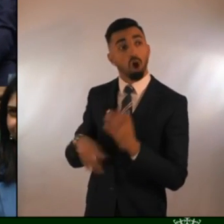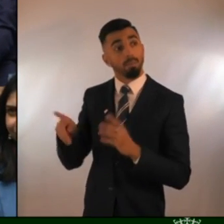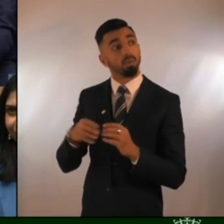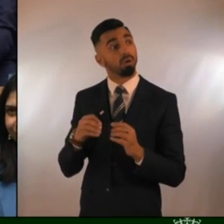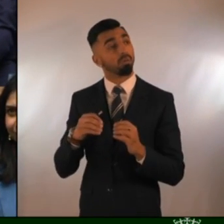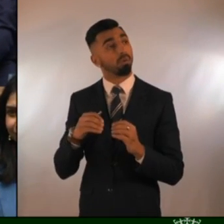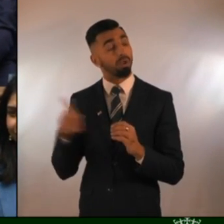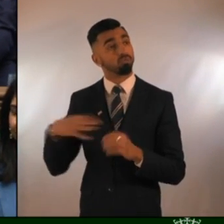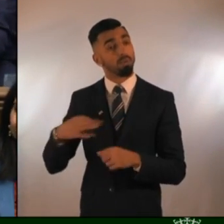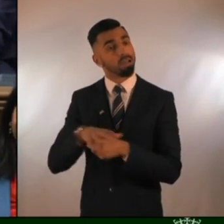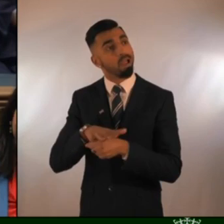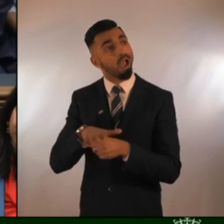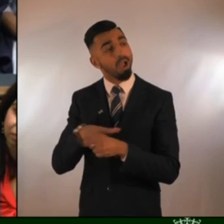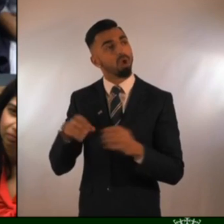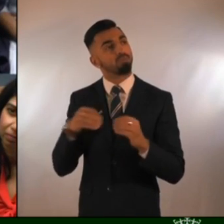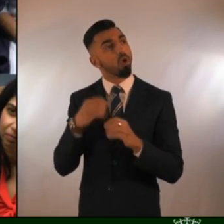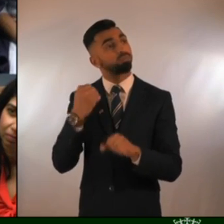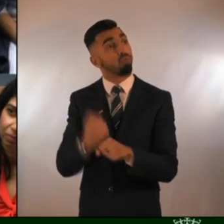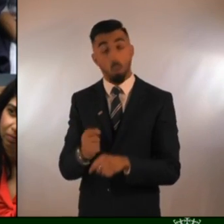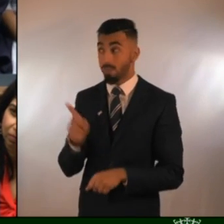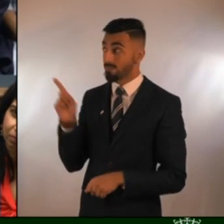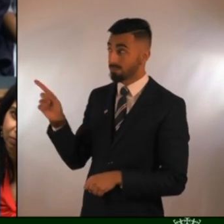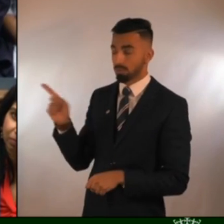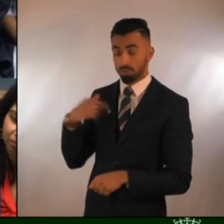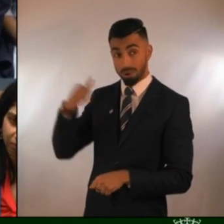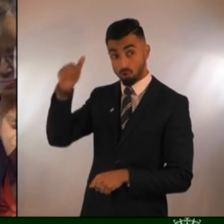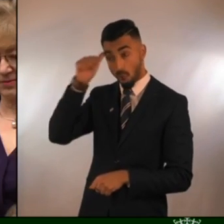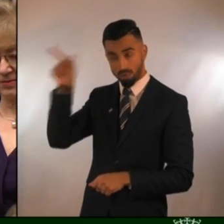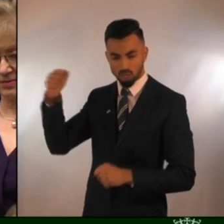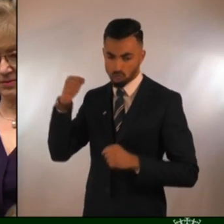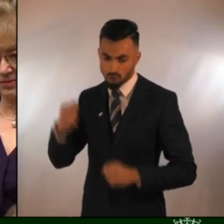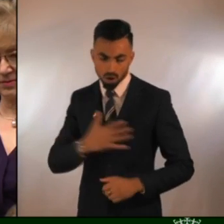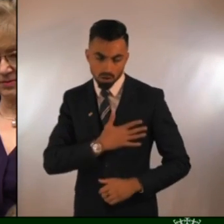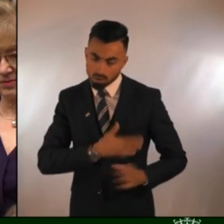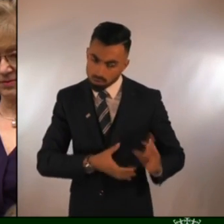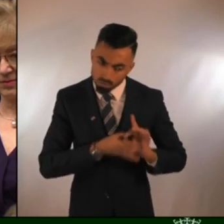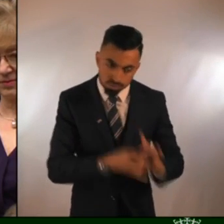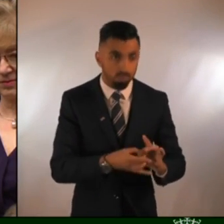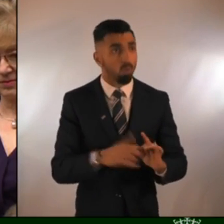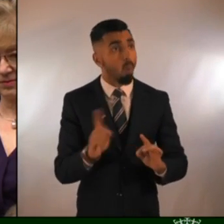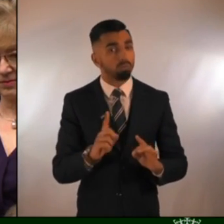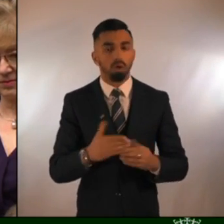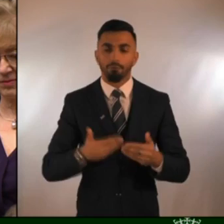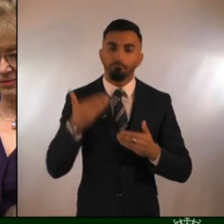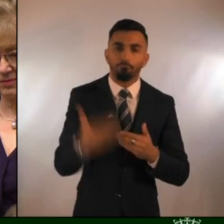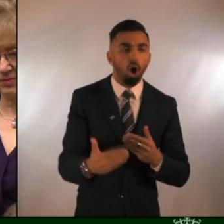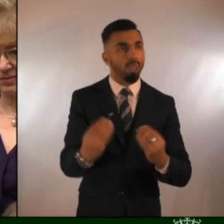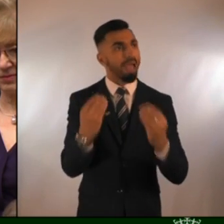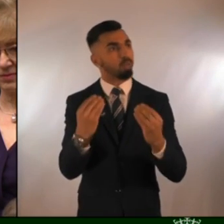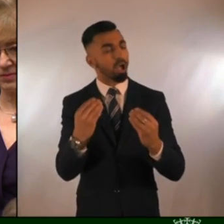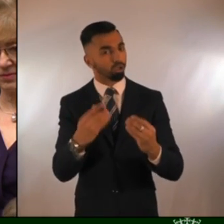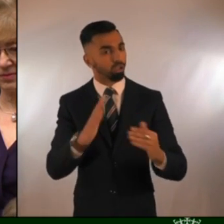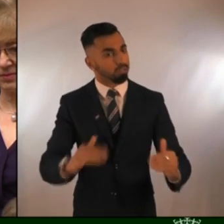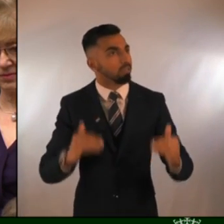One of the issues he is most passionate about is levelling up further education. At the spending round, he increased funding